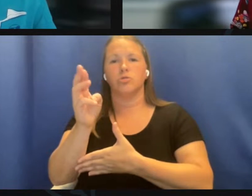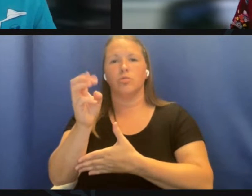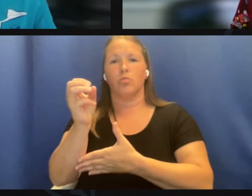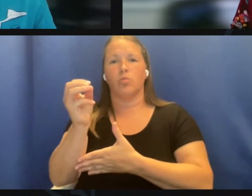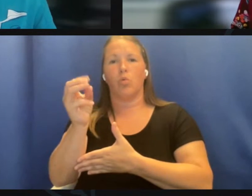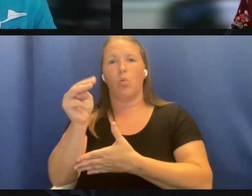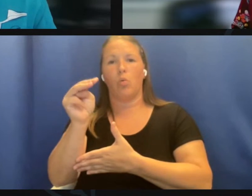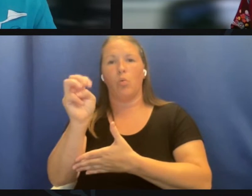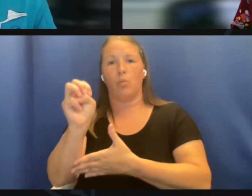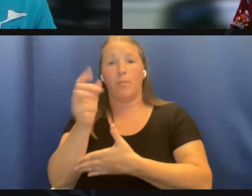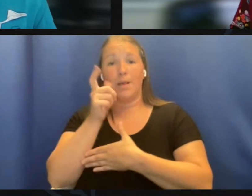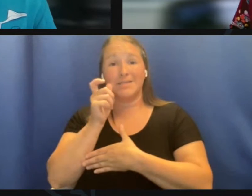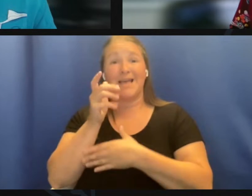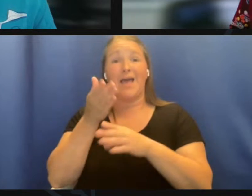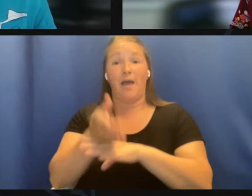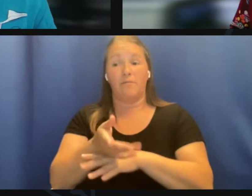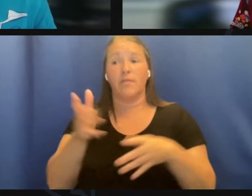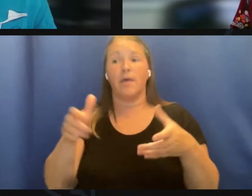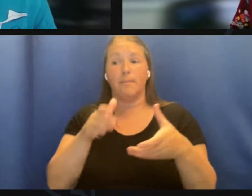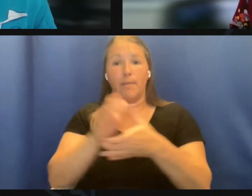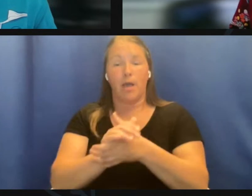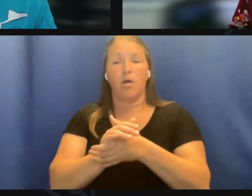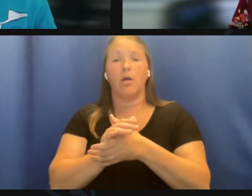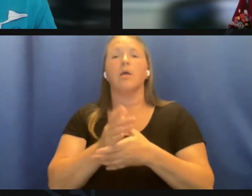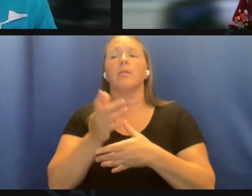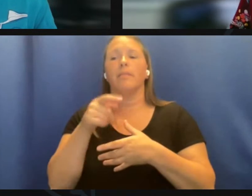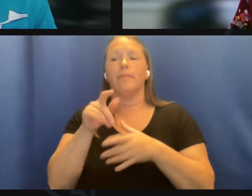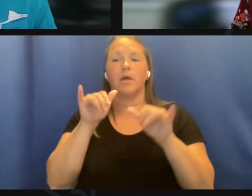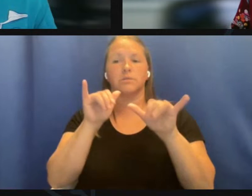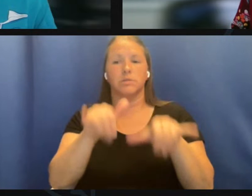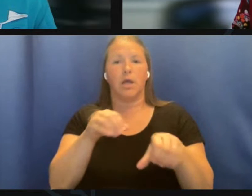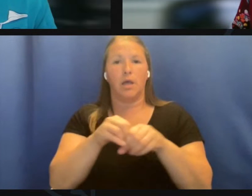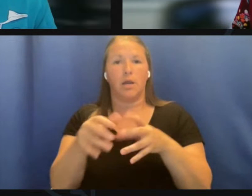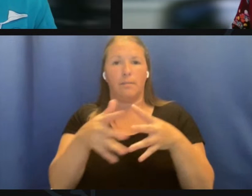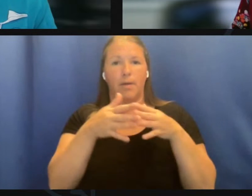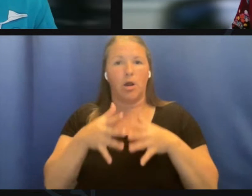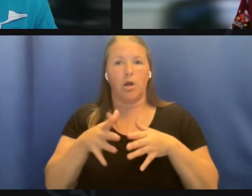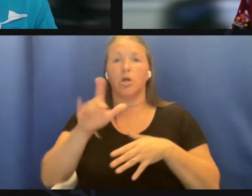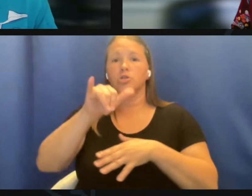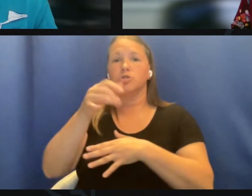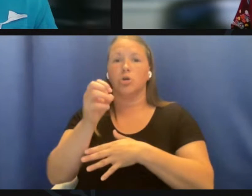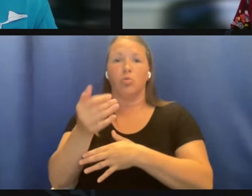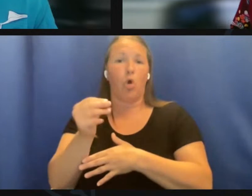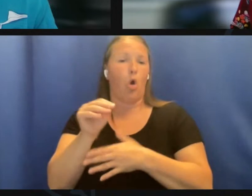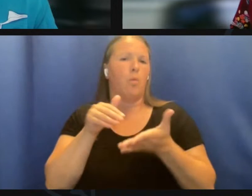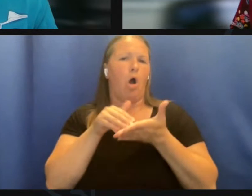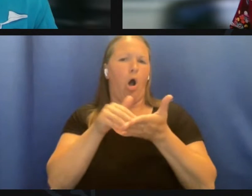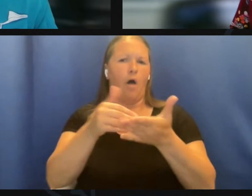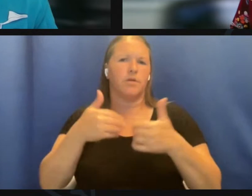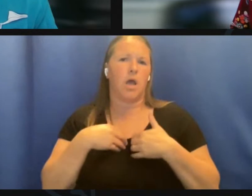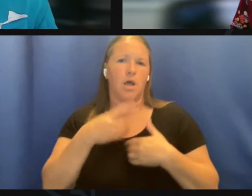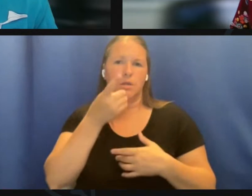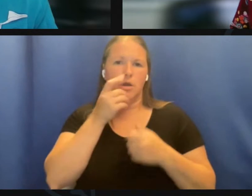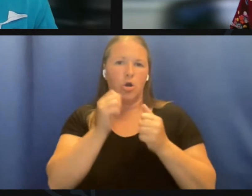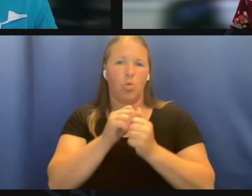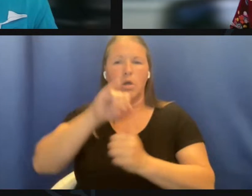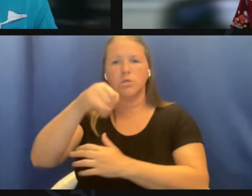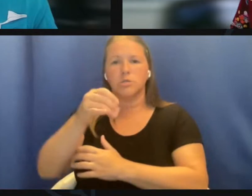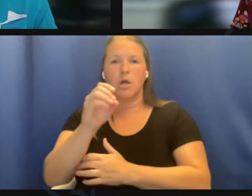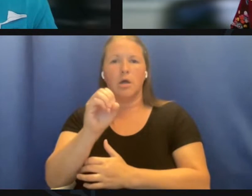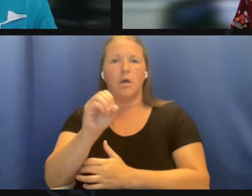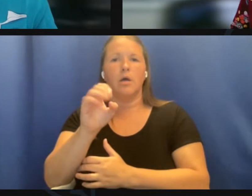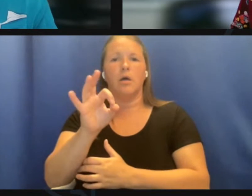frequently going to have dinner with Jefferson. Eventually, Elizabeth, before 1815, moves to Washington. She's very in the thick